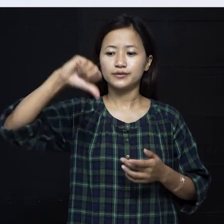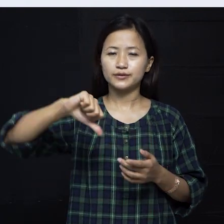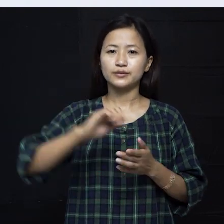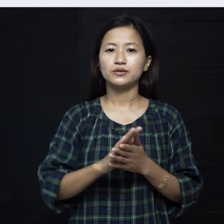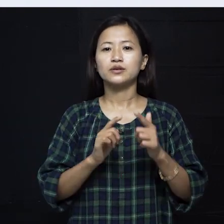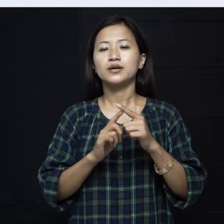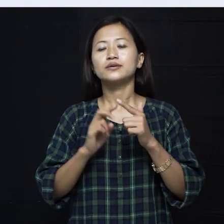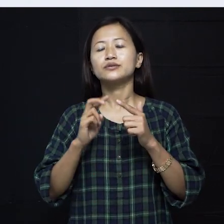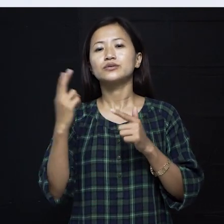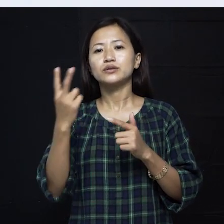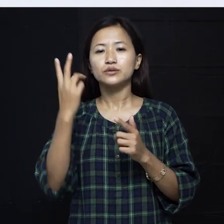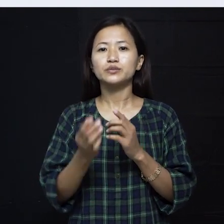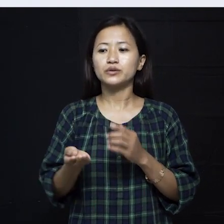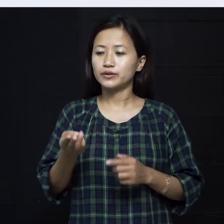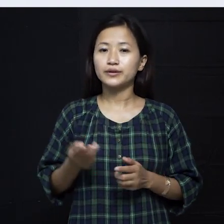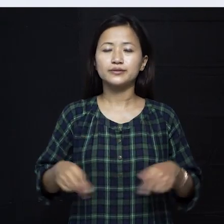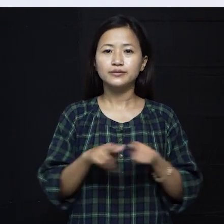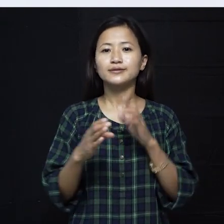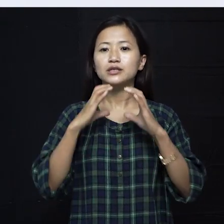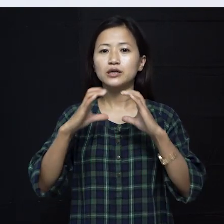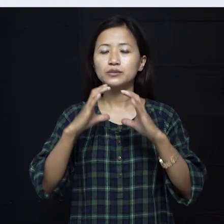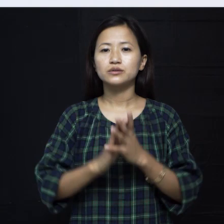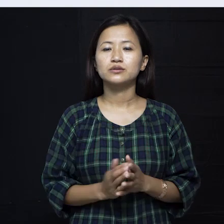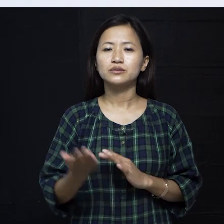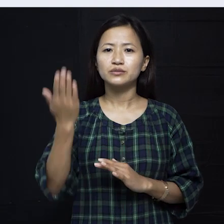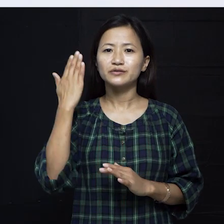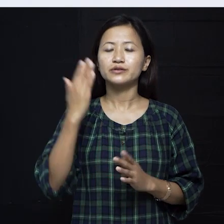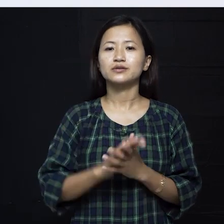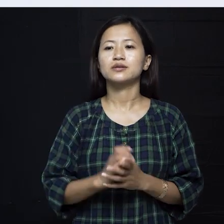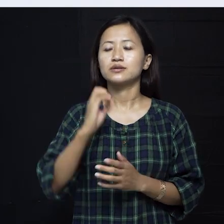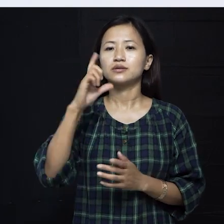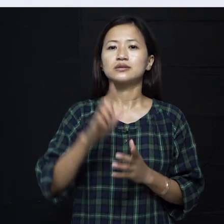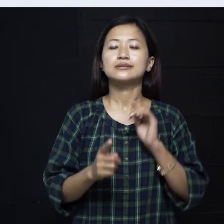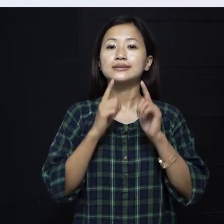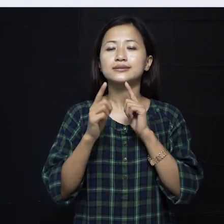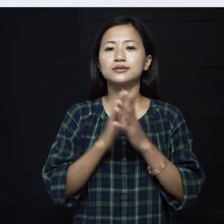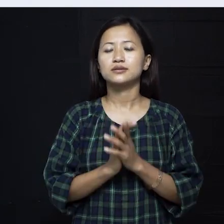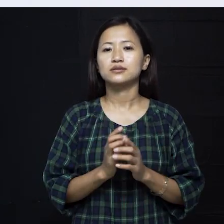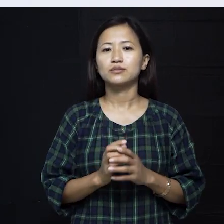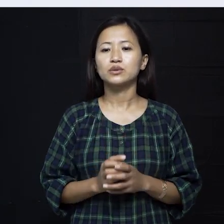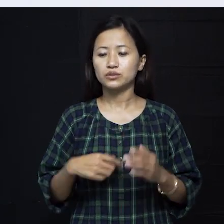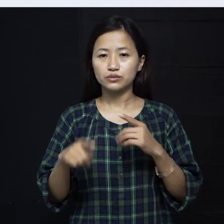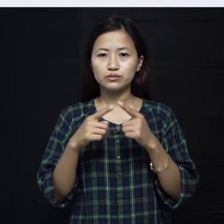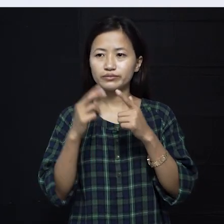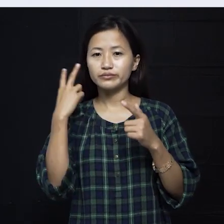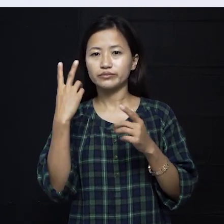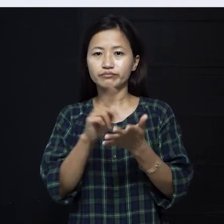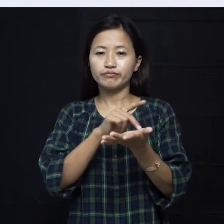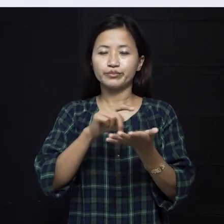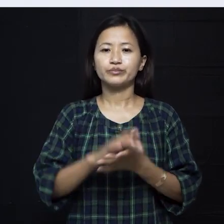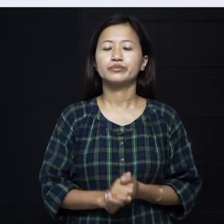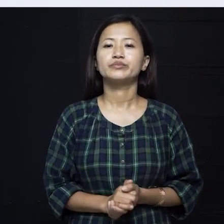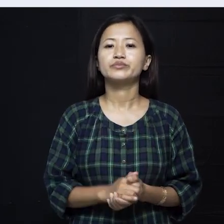is transport and communication. And in the previous class we have discussed about the transport part. So